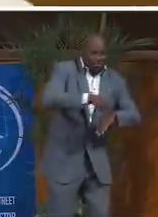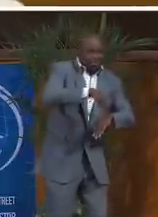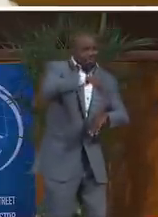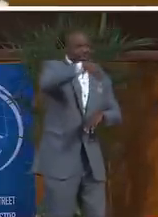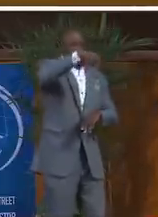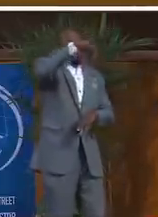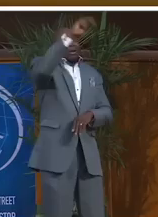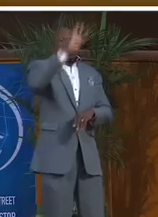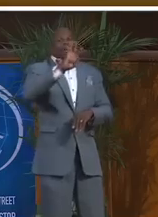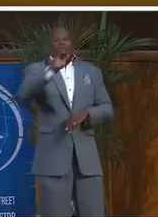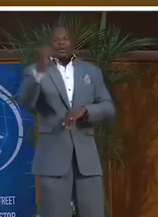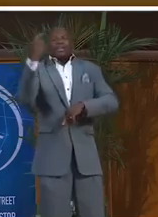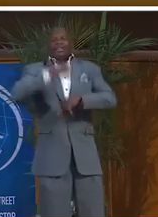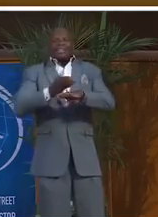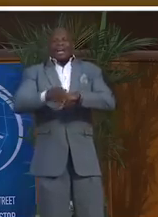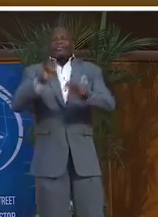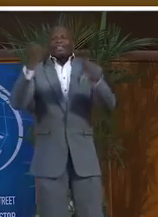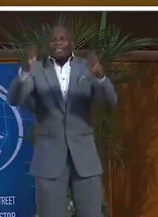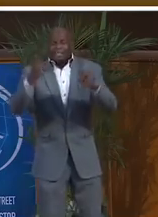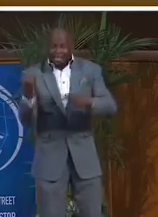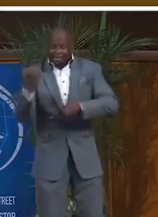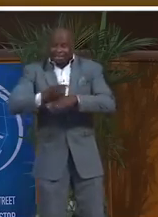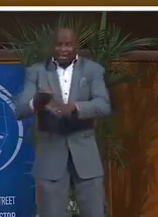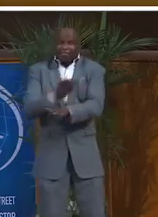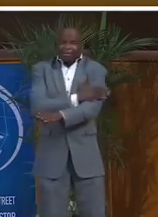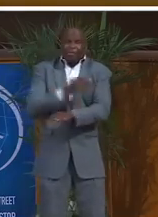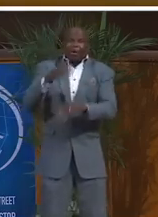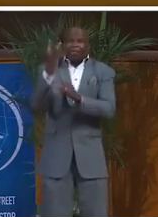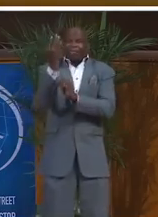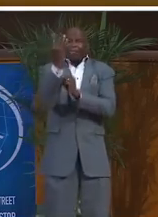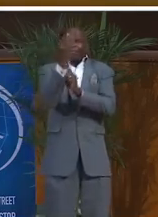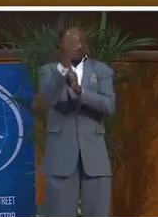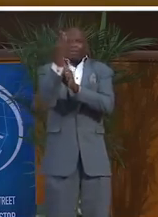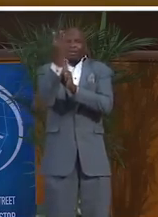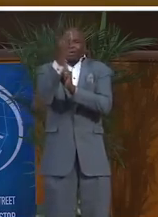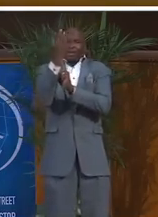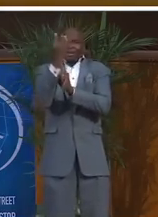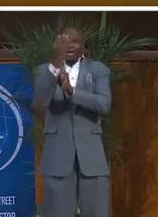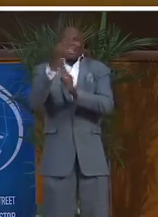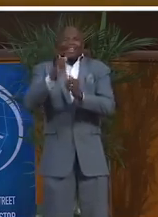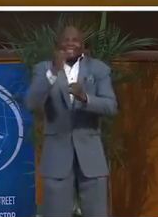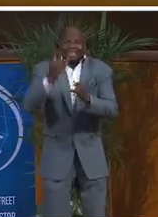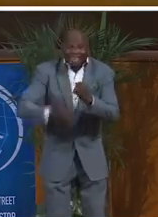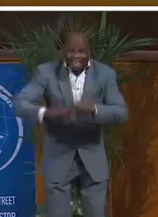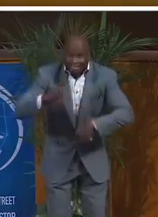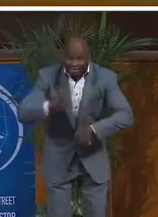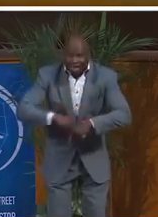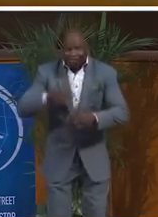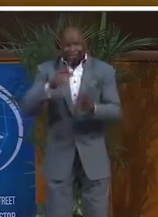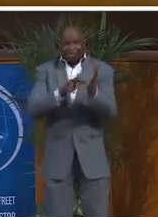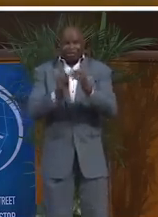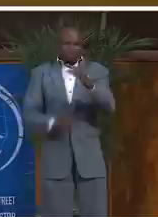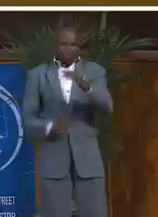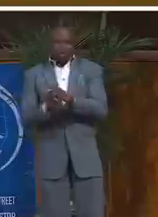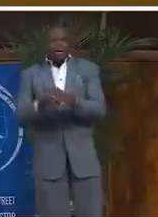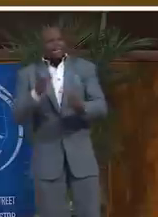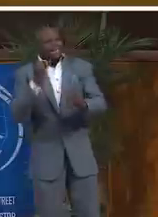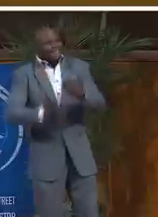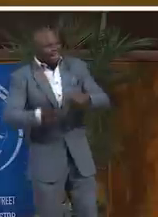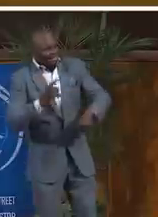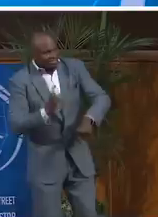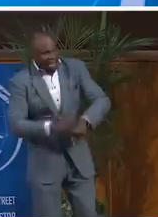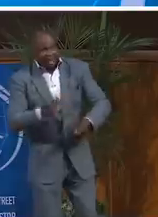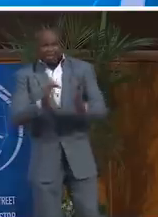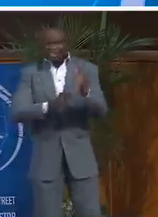40 days after Easter, 10 days before Pentecost. That's the last time Jesus showed up. That's the last